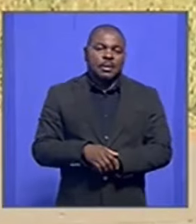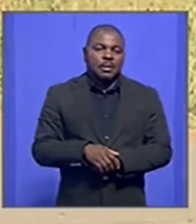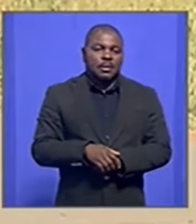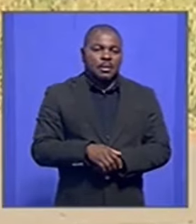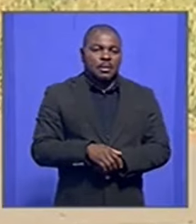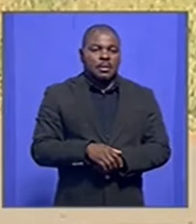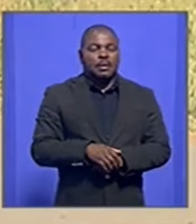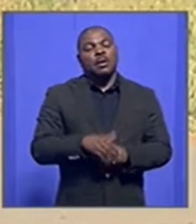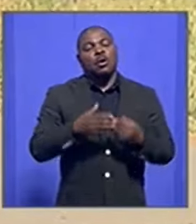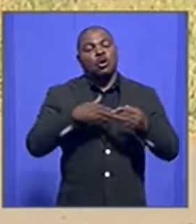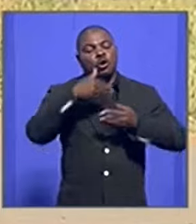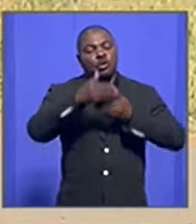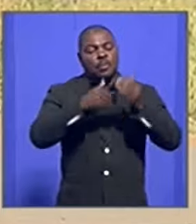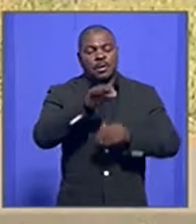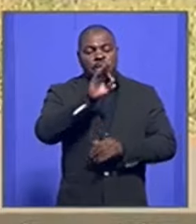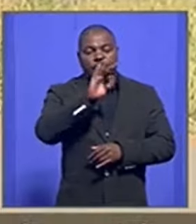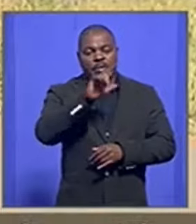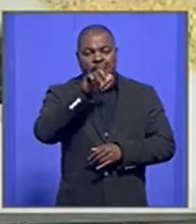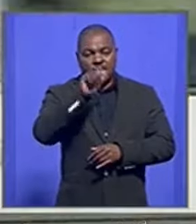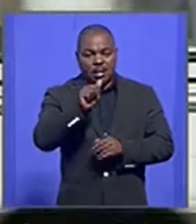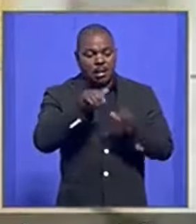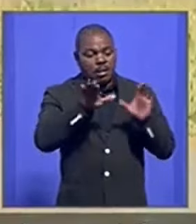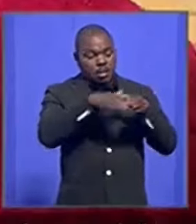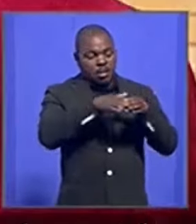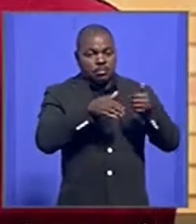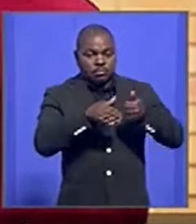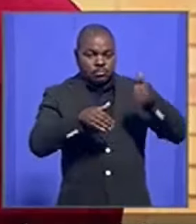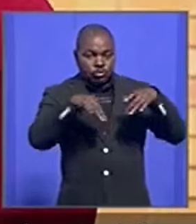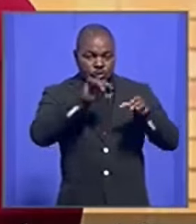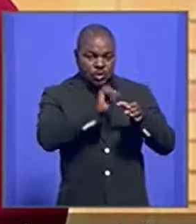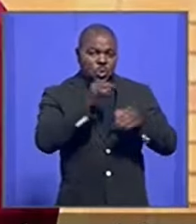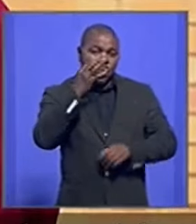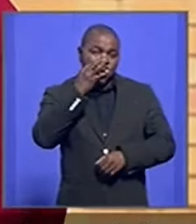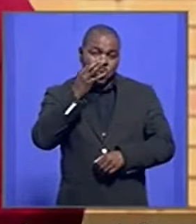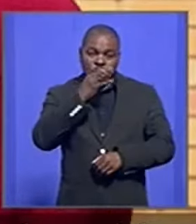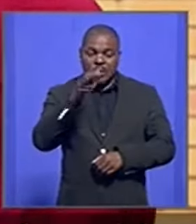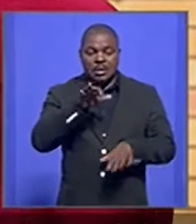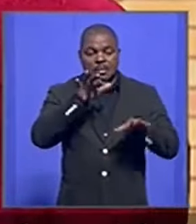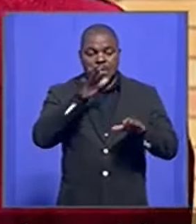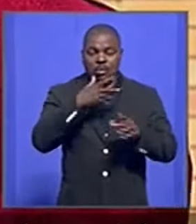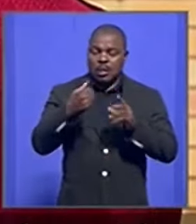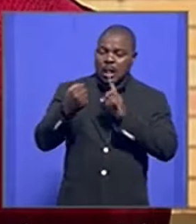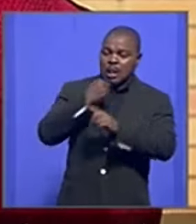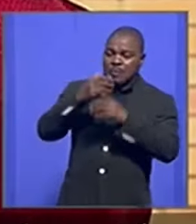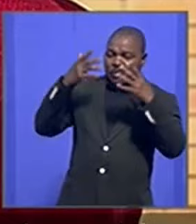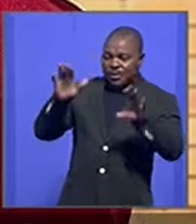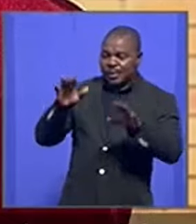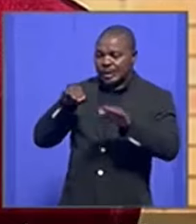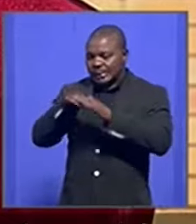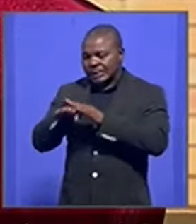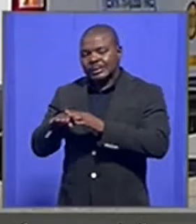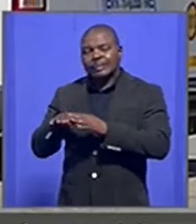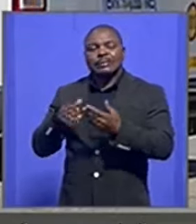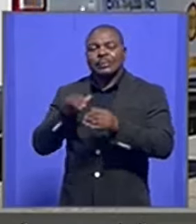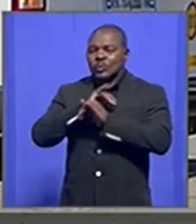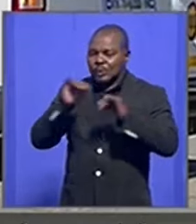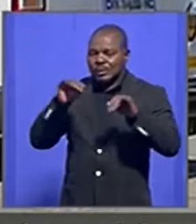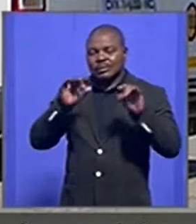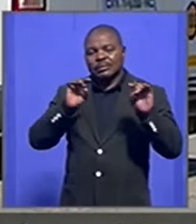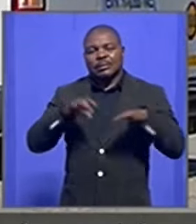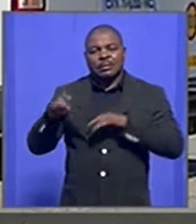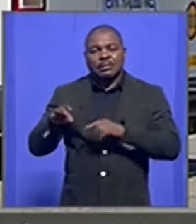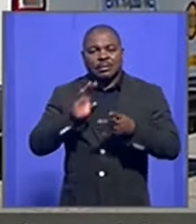Operation Fiela a re seemo seno se ama ba tswa setlhabelo ba bosenyi thata. mokgatlho wa re seno se di ya diragatso ya